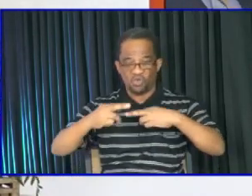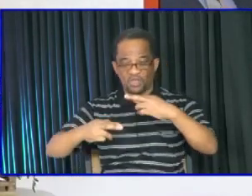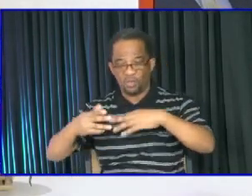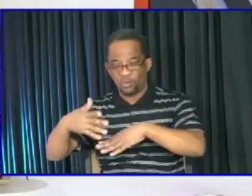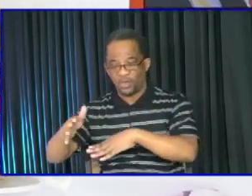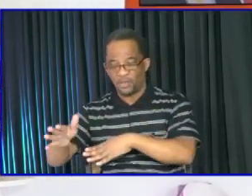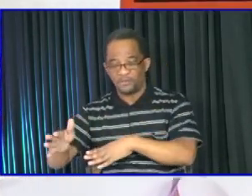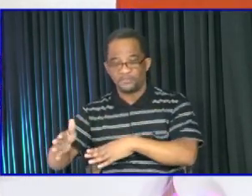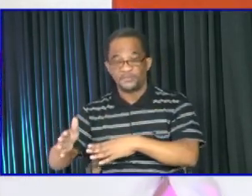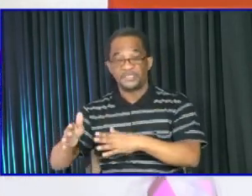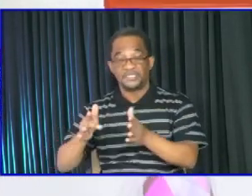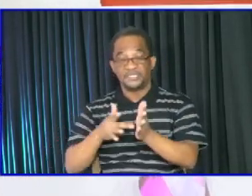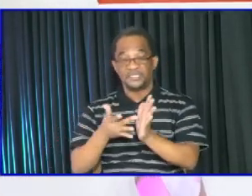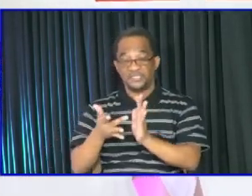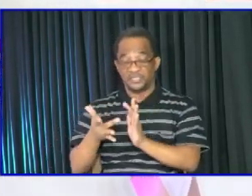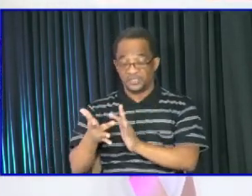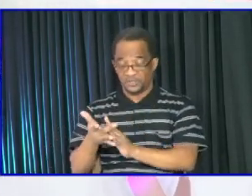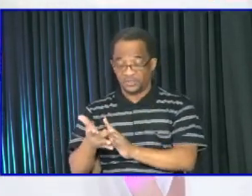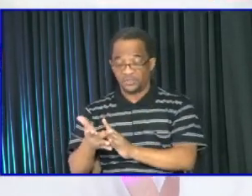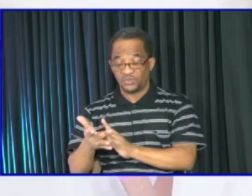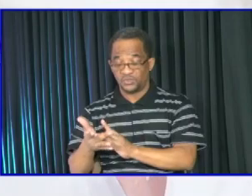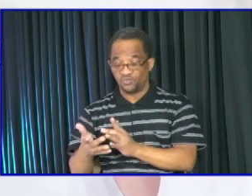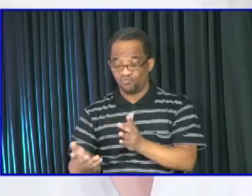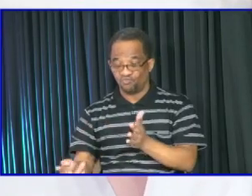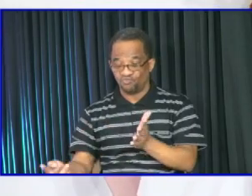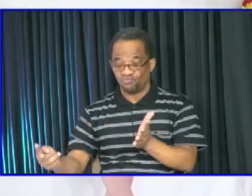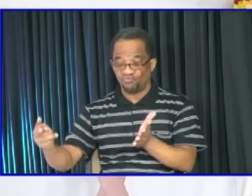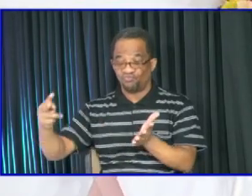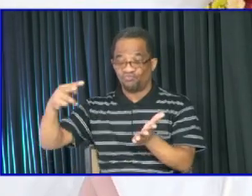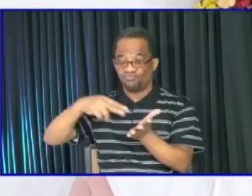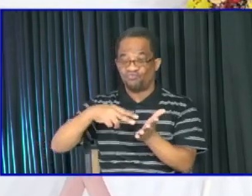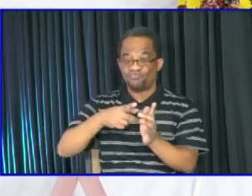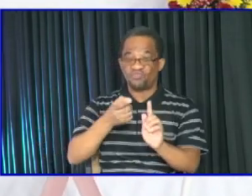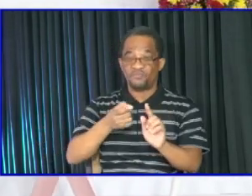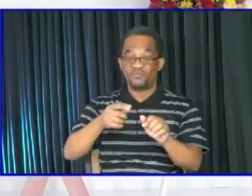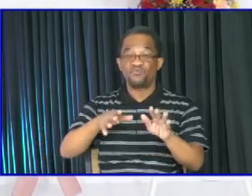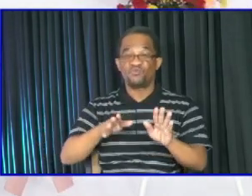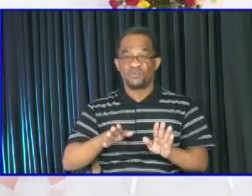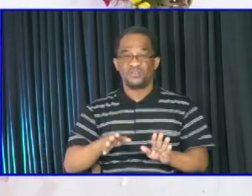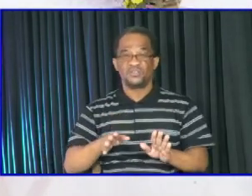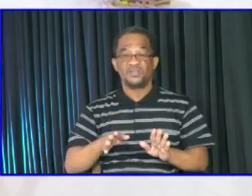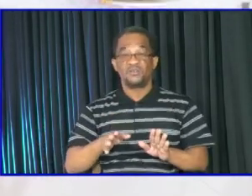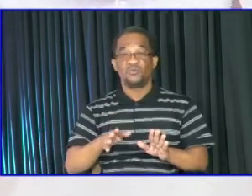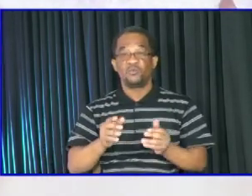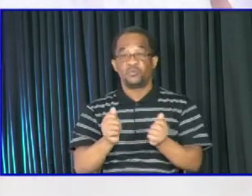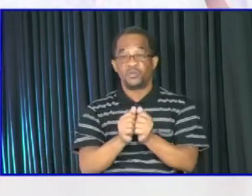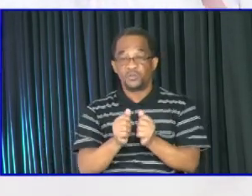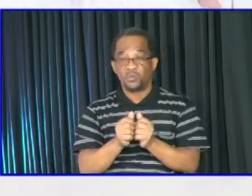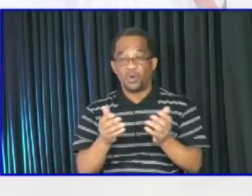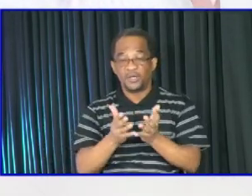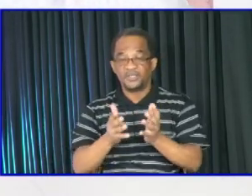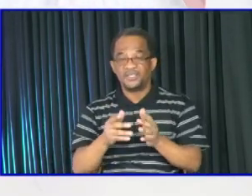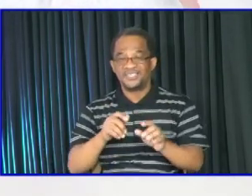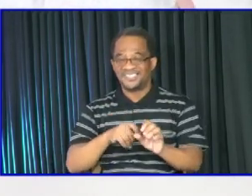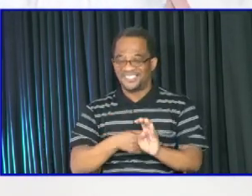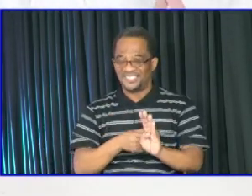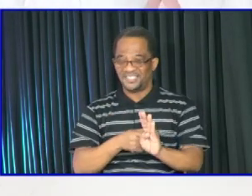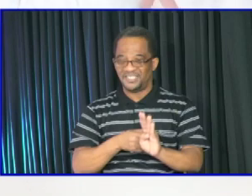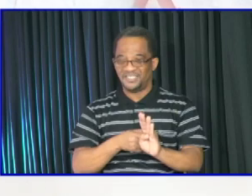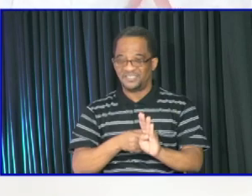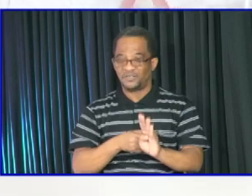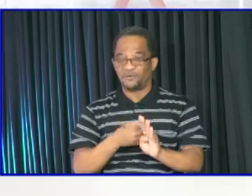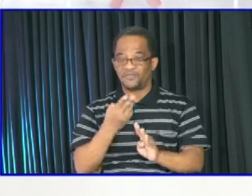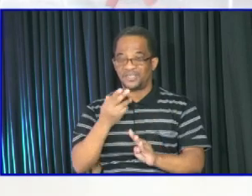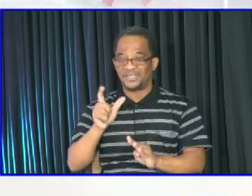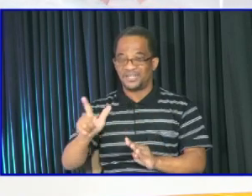away, and Jesus Christ emerged from the grave with the keys of hell and the grave, shaking